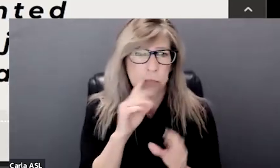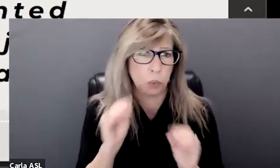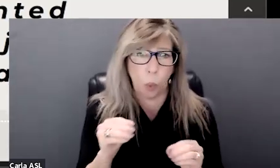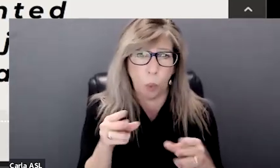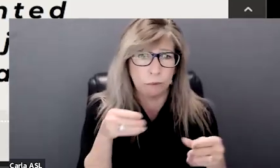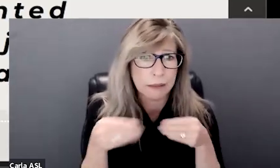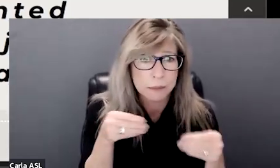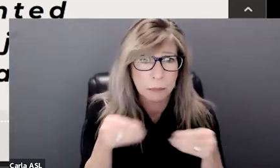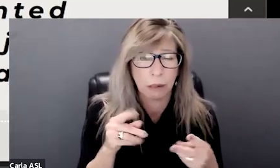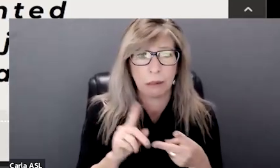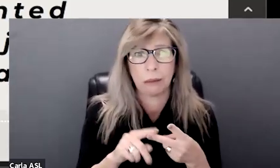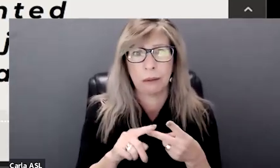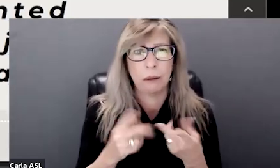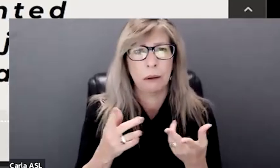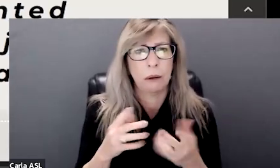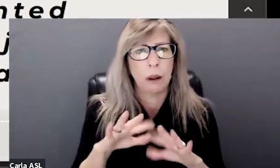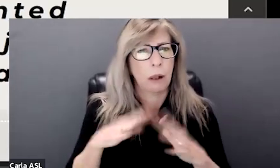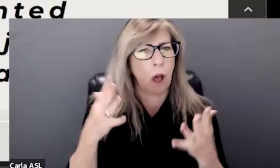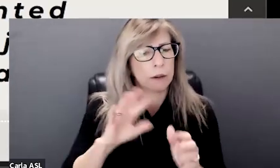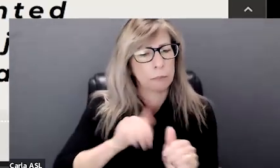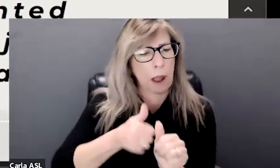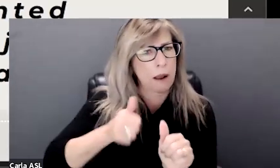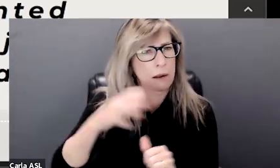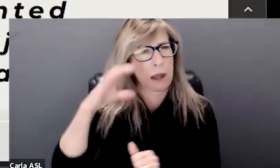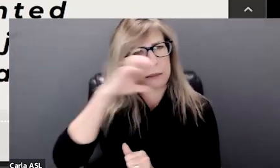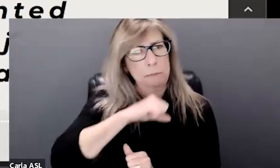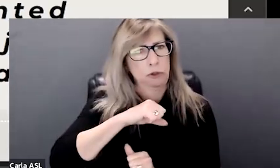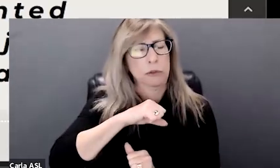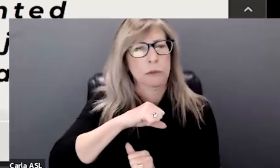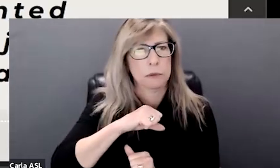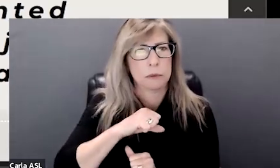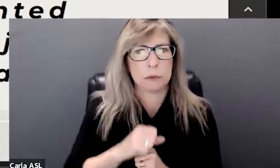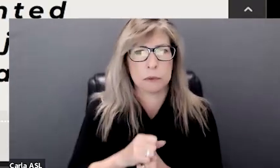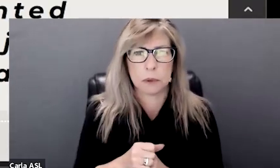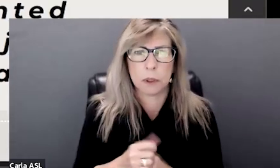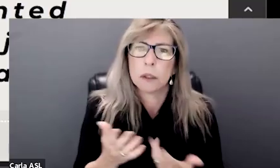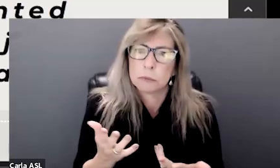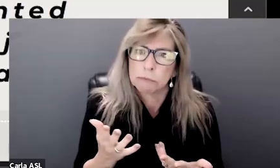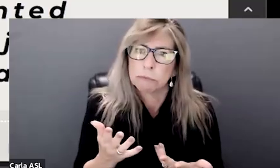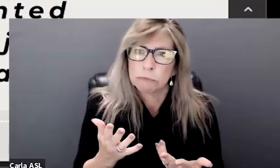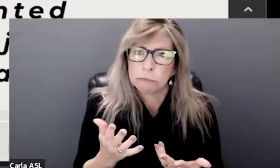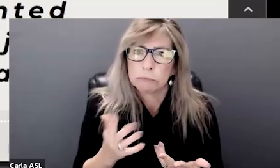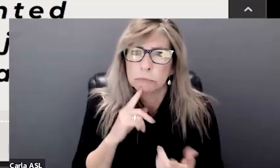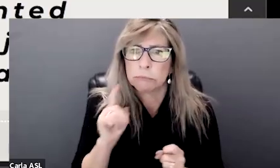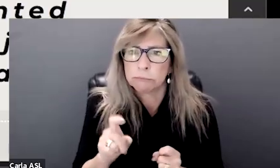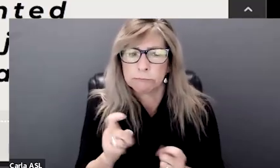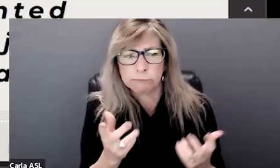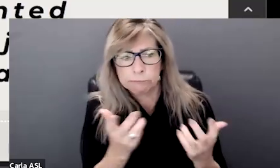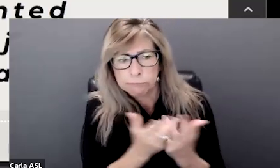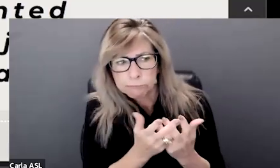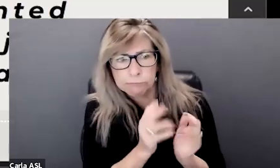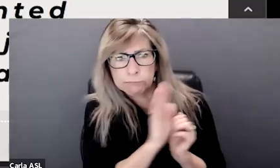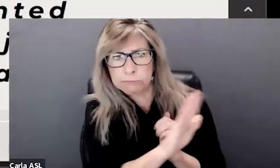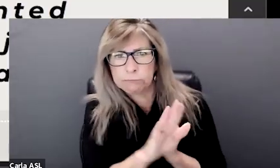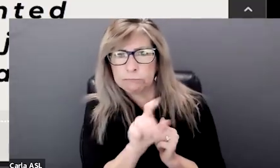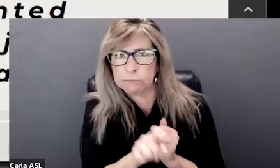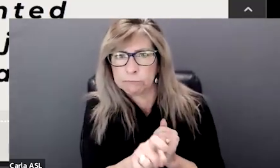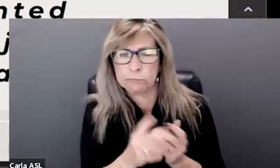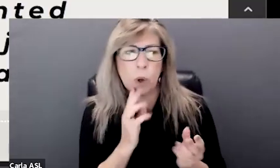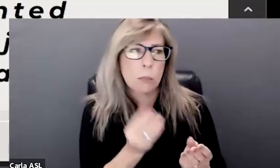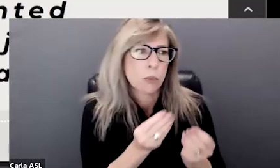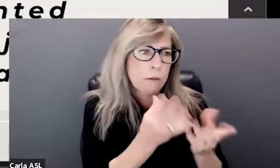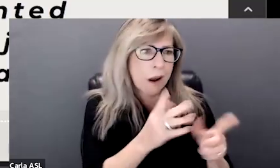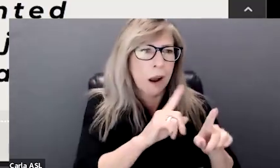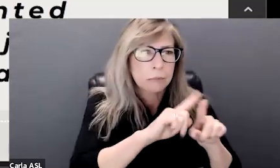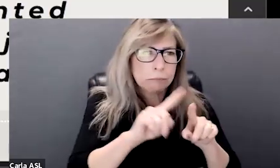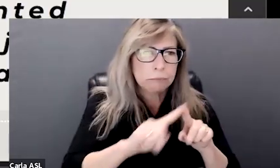So we're making a lot of assumptions there. We do want to flex to candidate needs and offer alternatives. We don't want to use things like